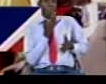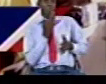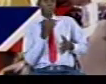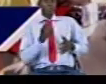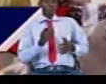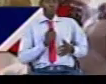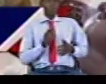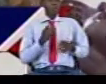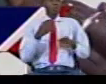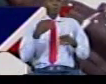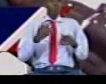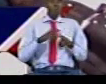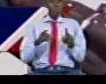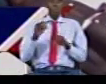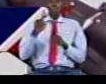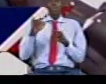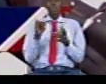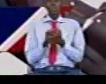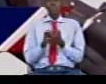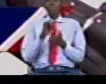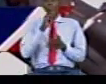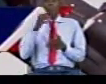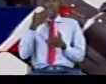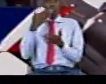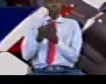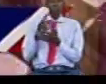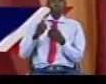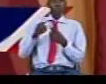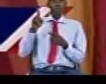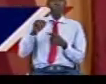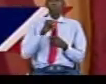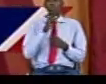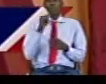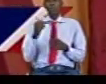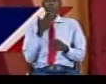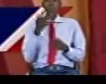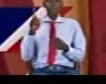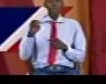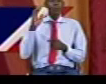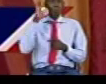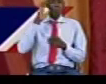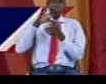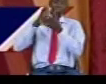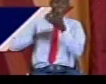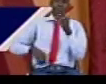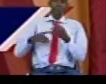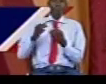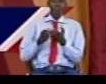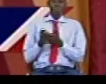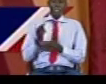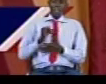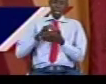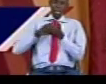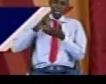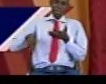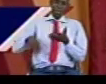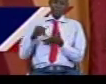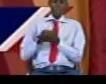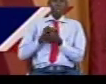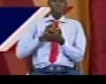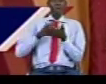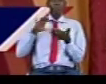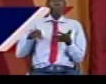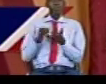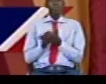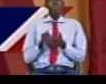character, their behavior, and their wrong deeds, they will diminish the truth. They say, well, I remove that. They are